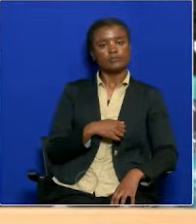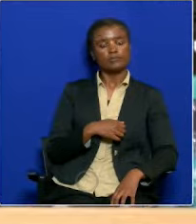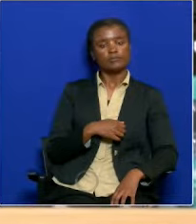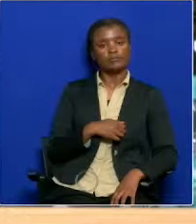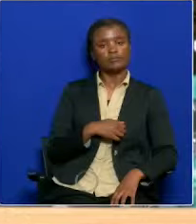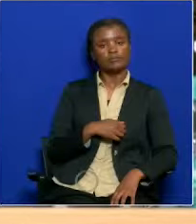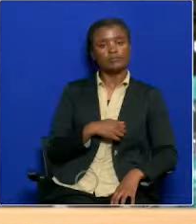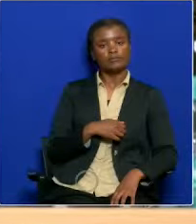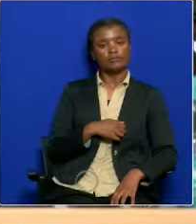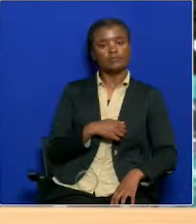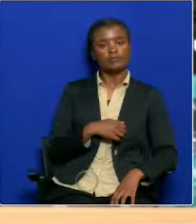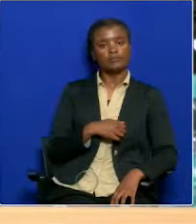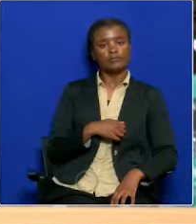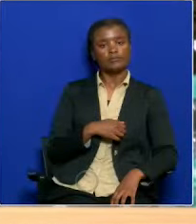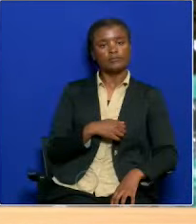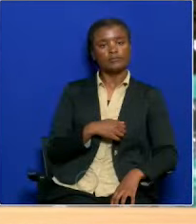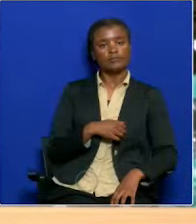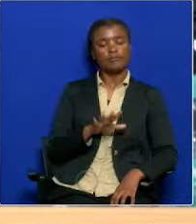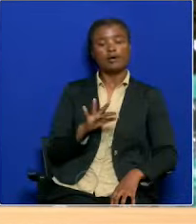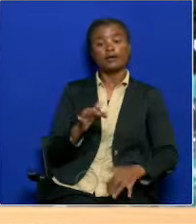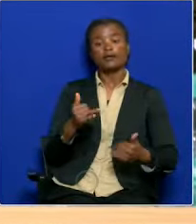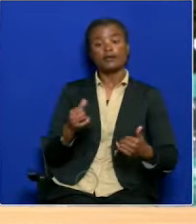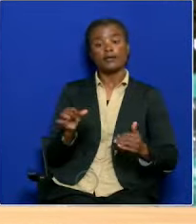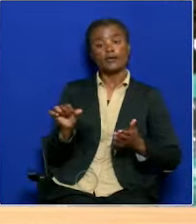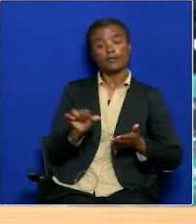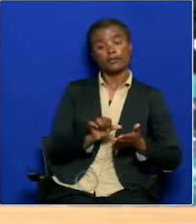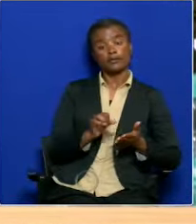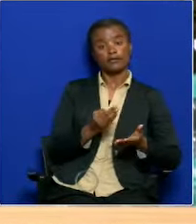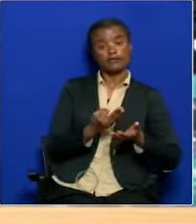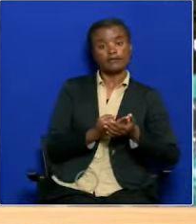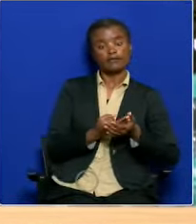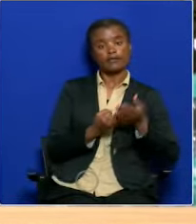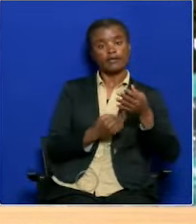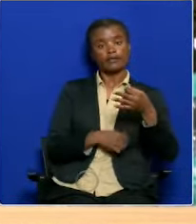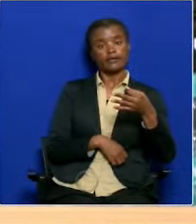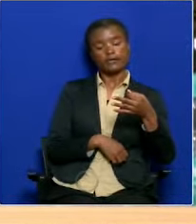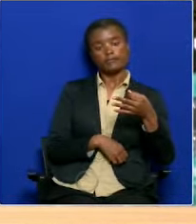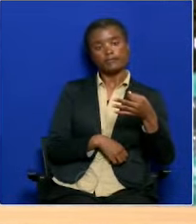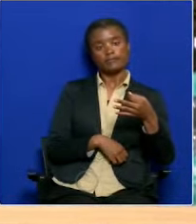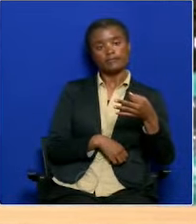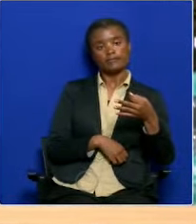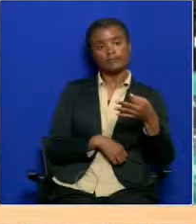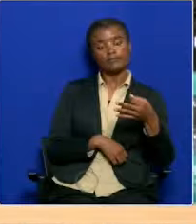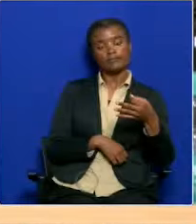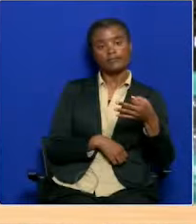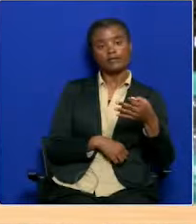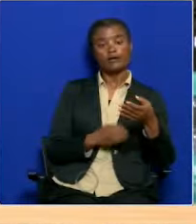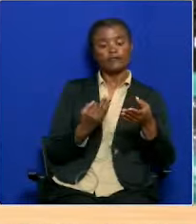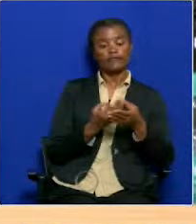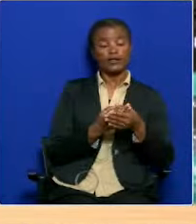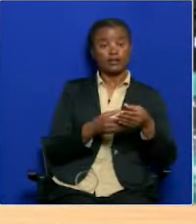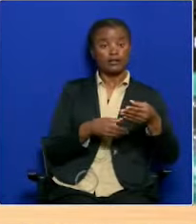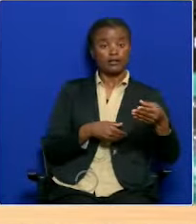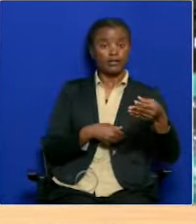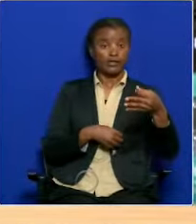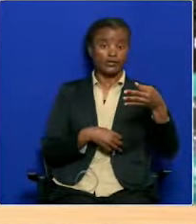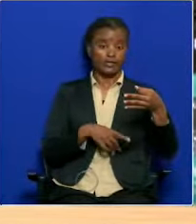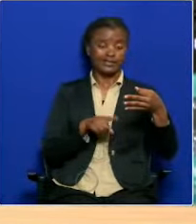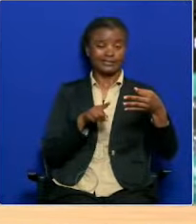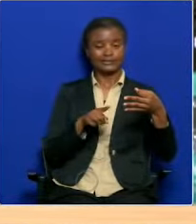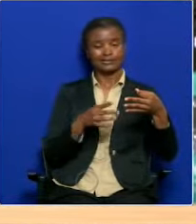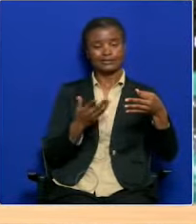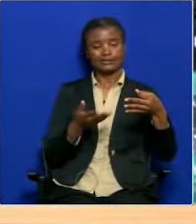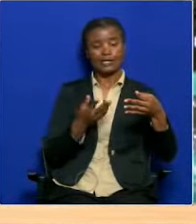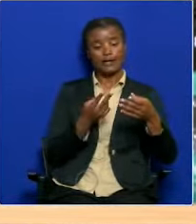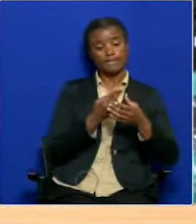So we are back in file 3. And unfortunately here, because we are working with both chats, I'm going to